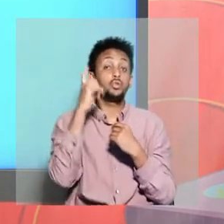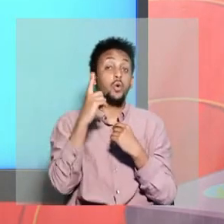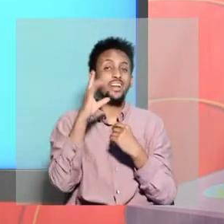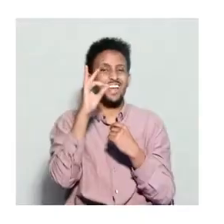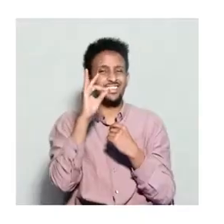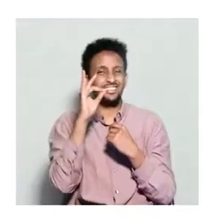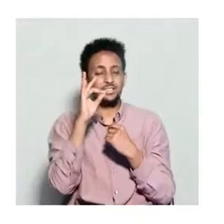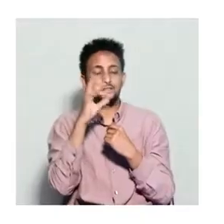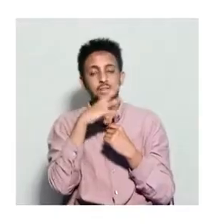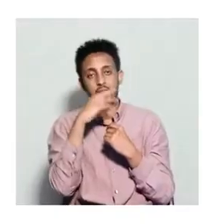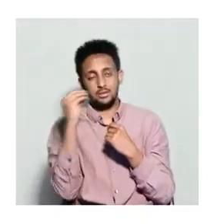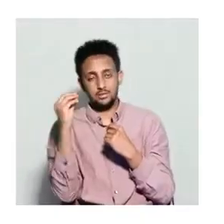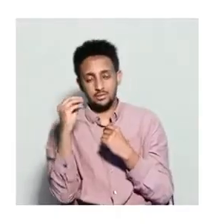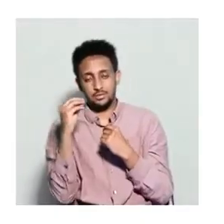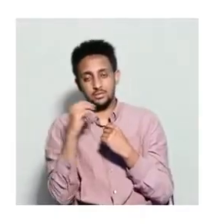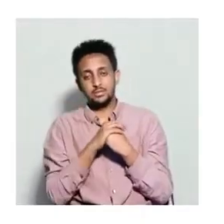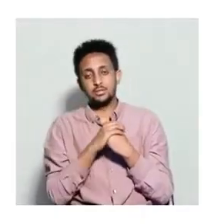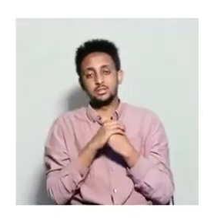8 microfarad